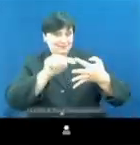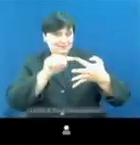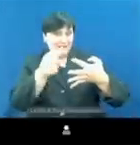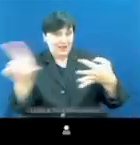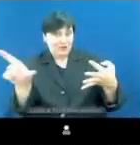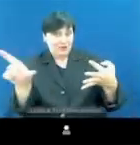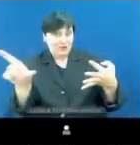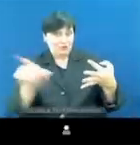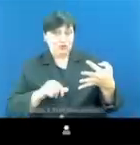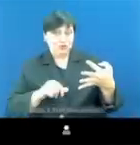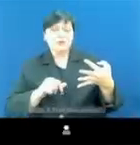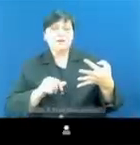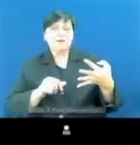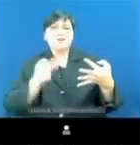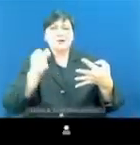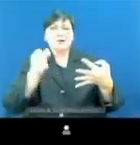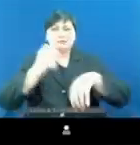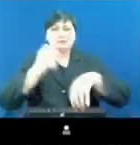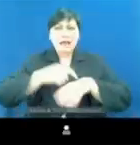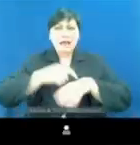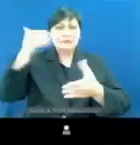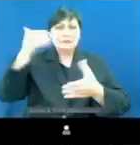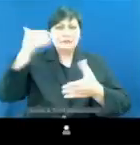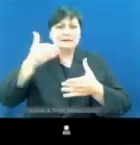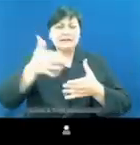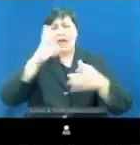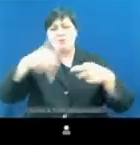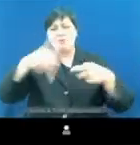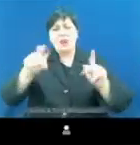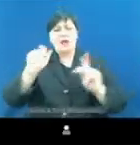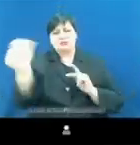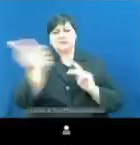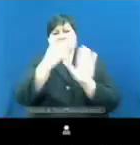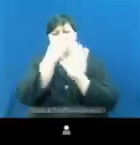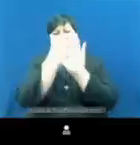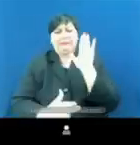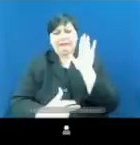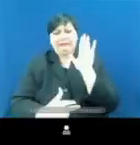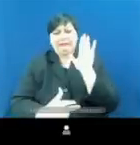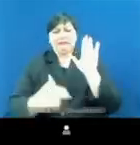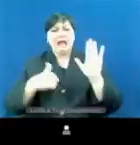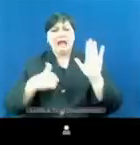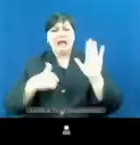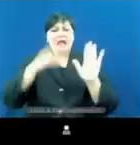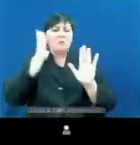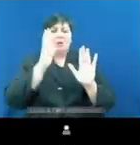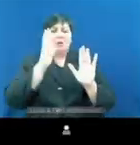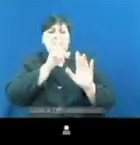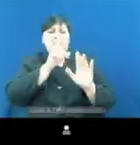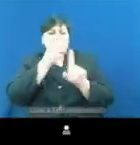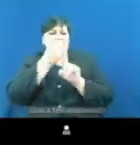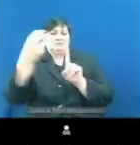So because we're running out of time, I'm going to let you read these, and I'm not going to expand upon them.